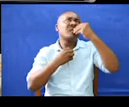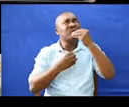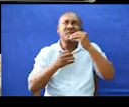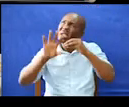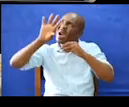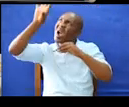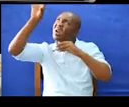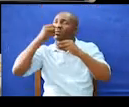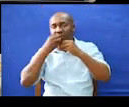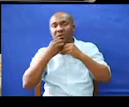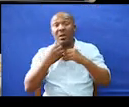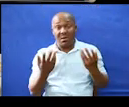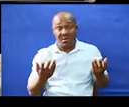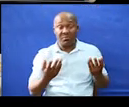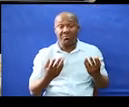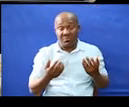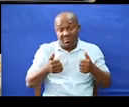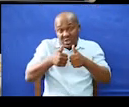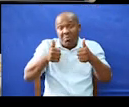of vegetation. But